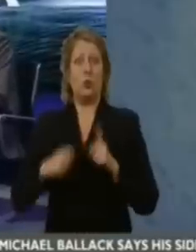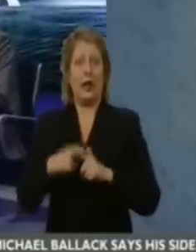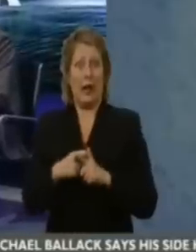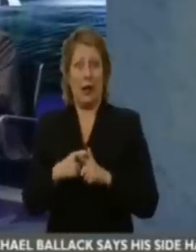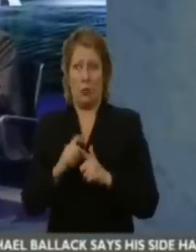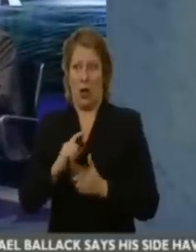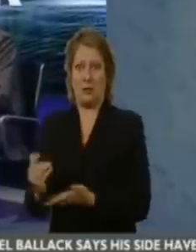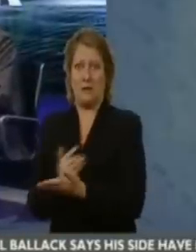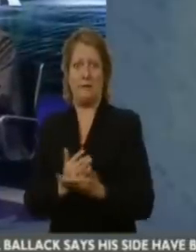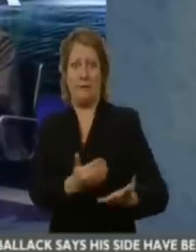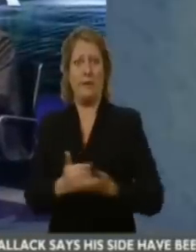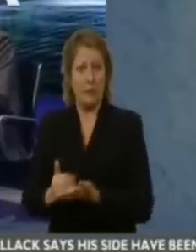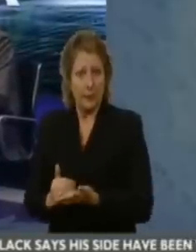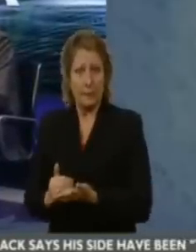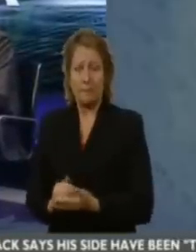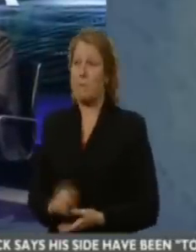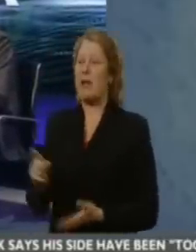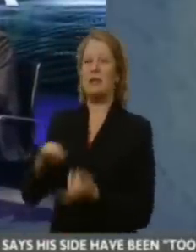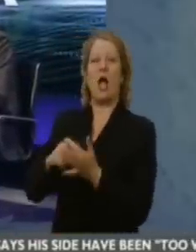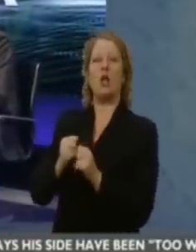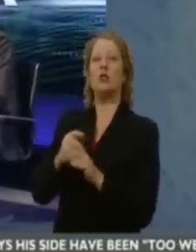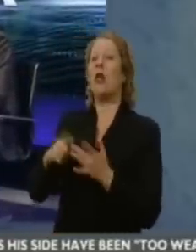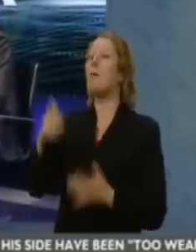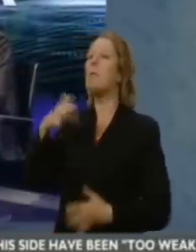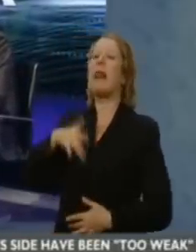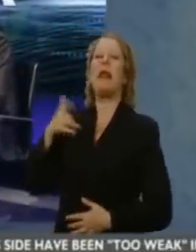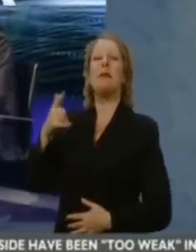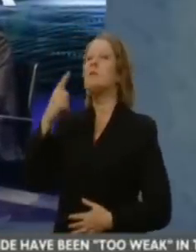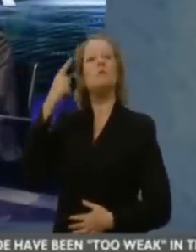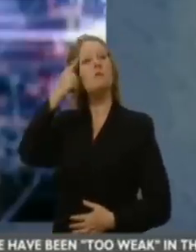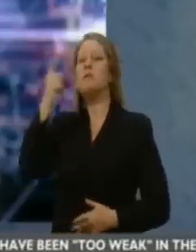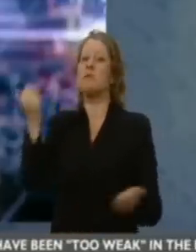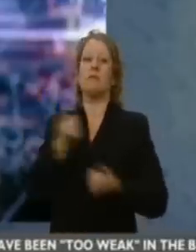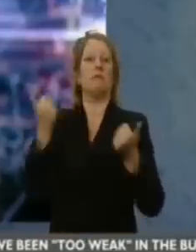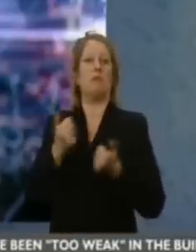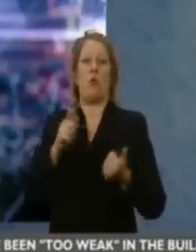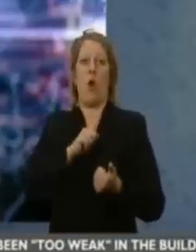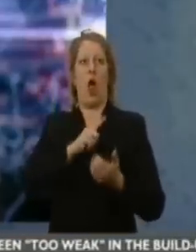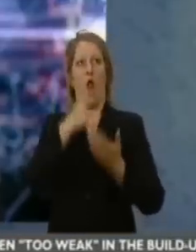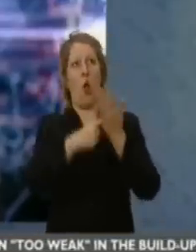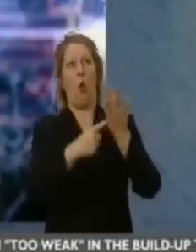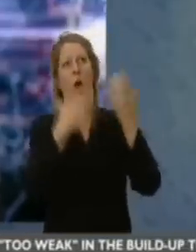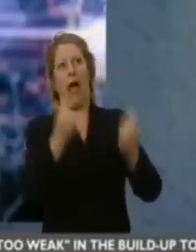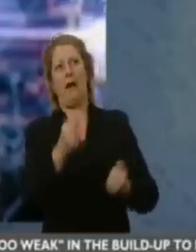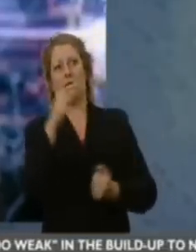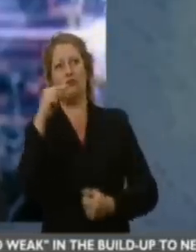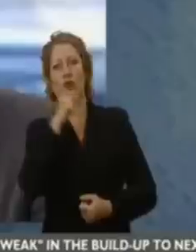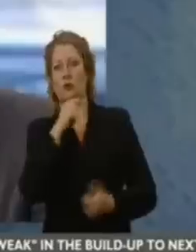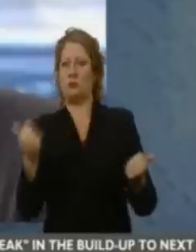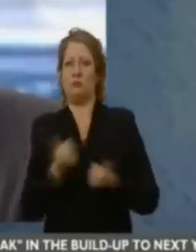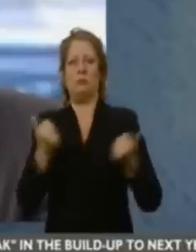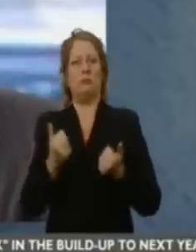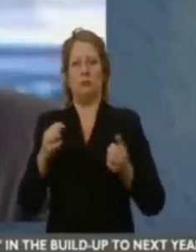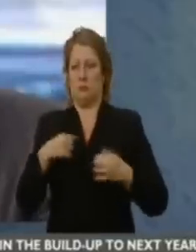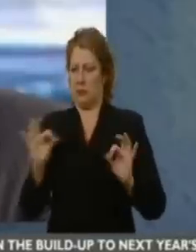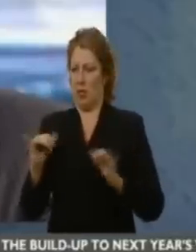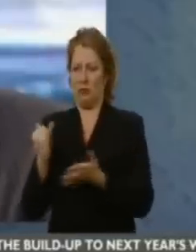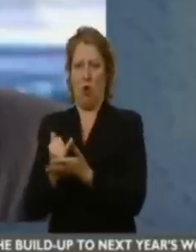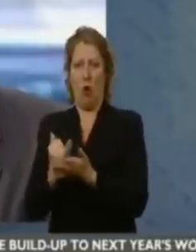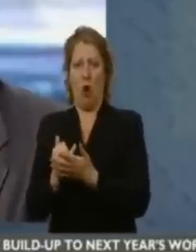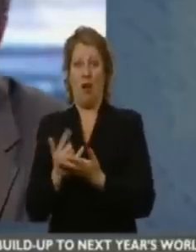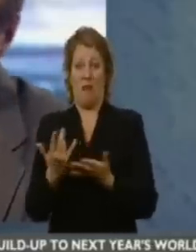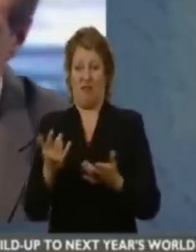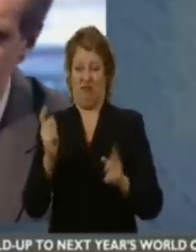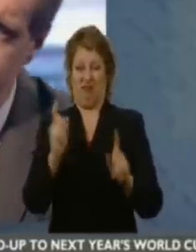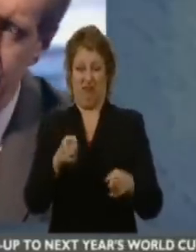that there was a law in Russia, that you can't just be arrested for nothing, stuck in jail and tortured to death. Looking back on it, is there more you